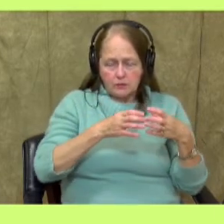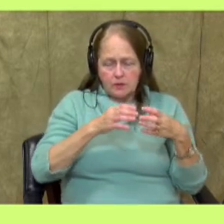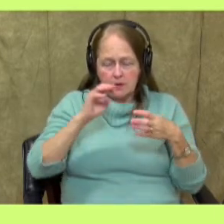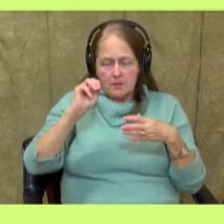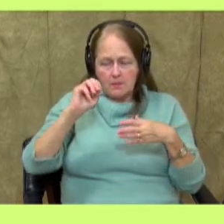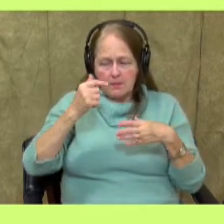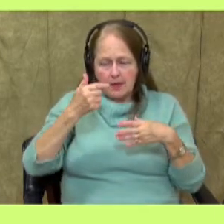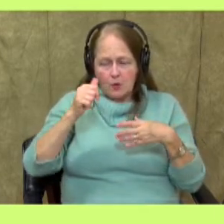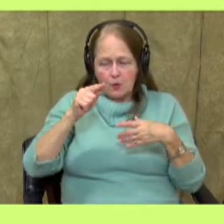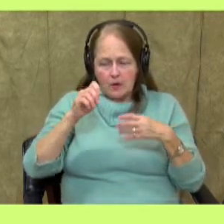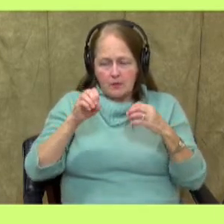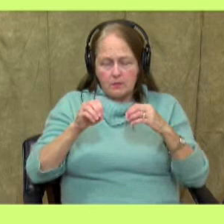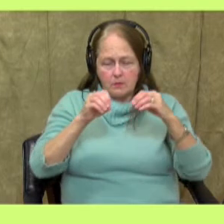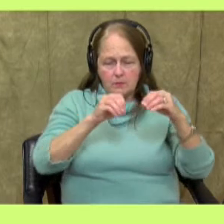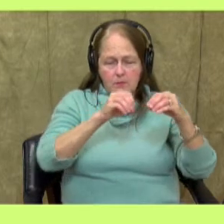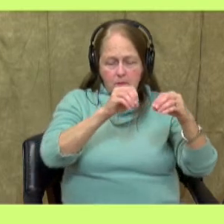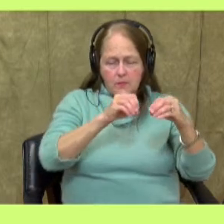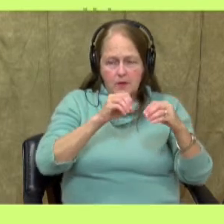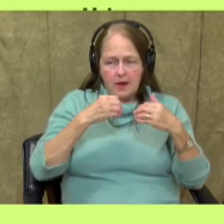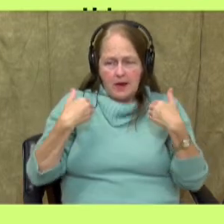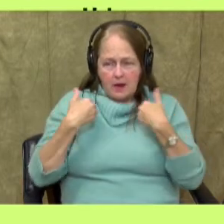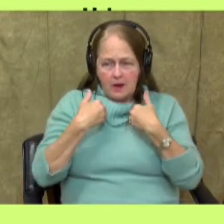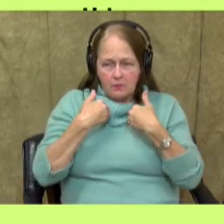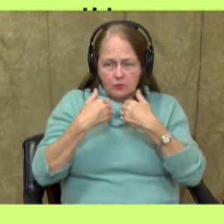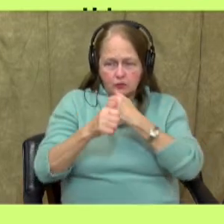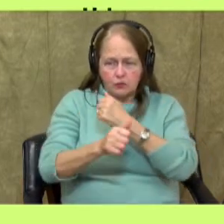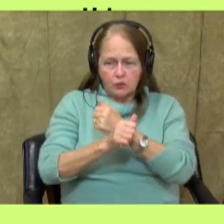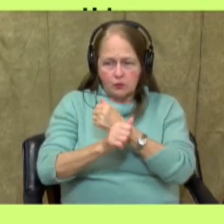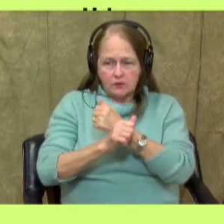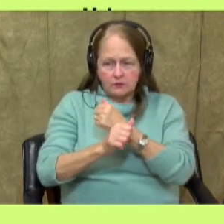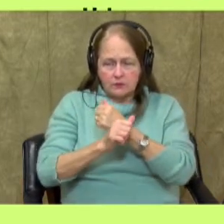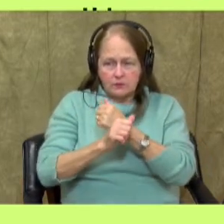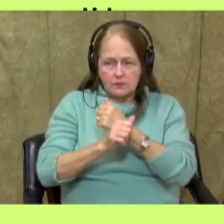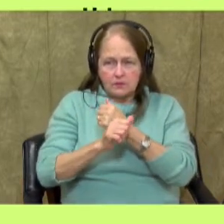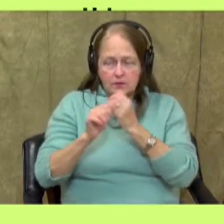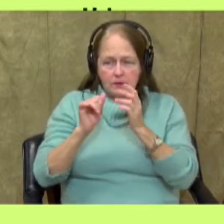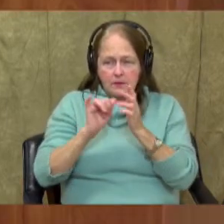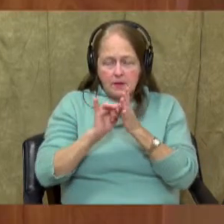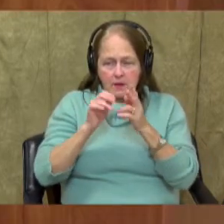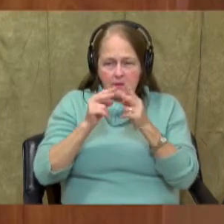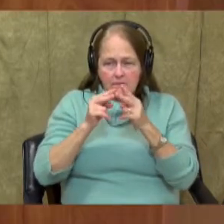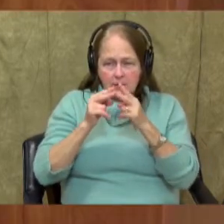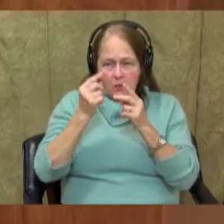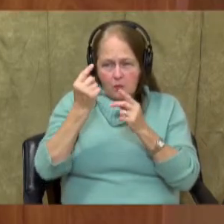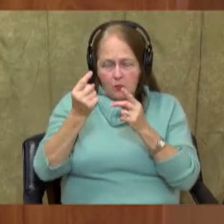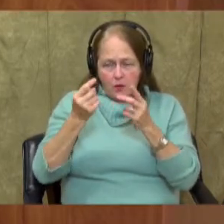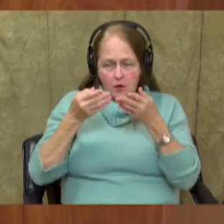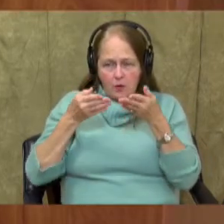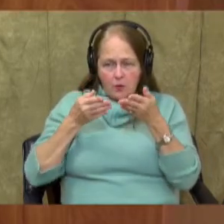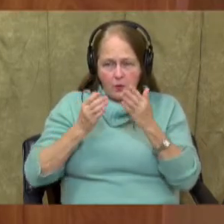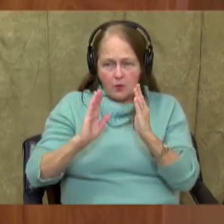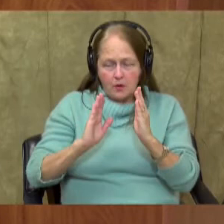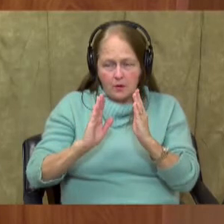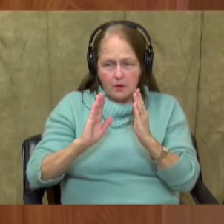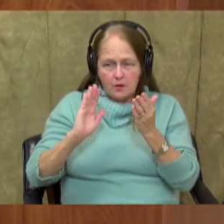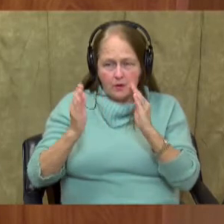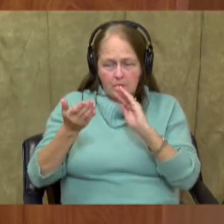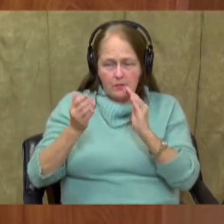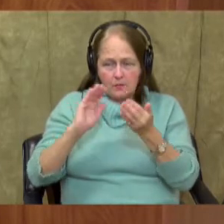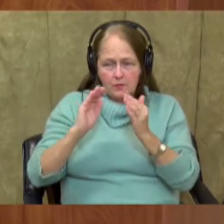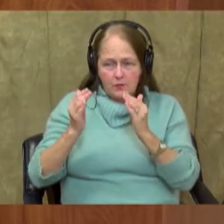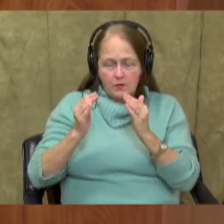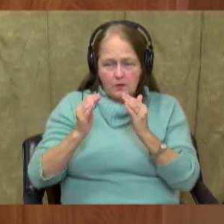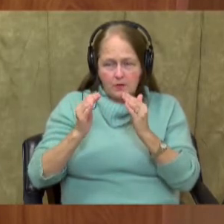migration patterns and putting animals at risk. Now, that's one way in order to do compare and